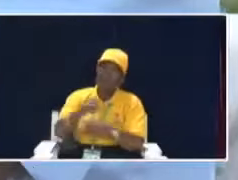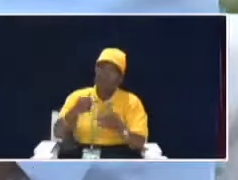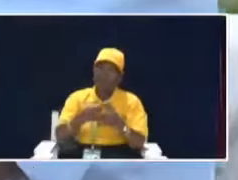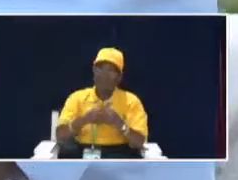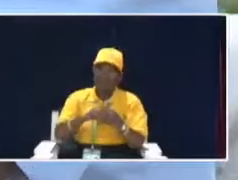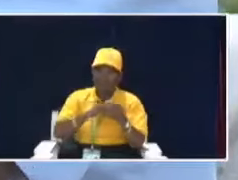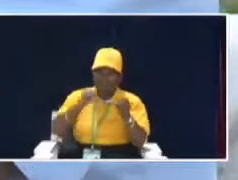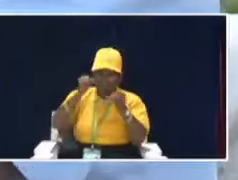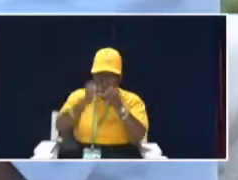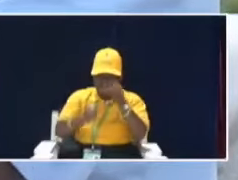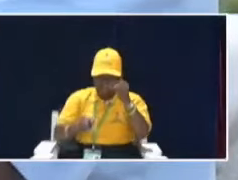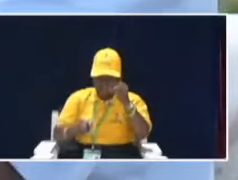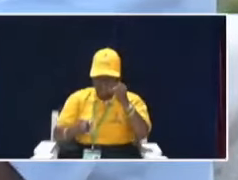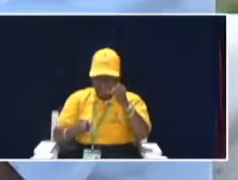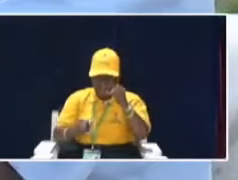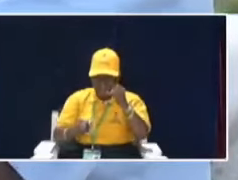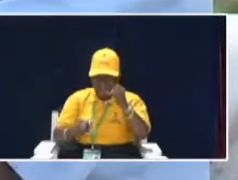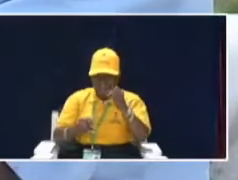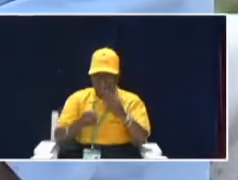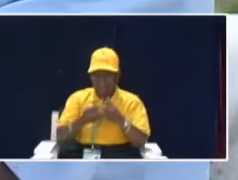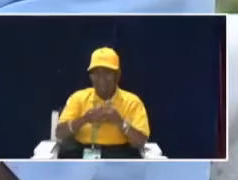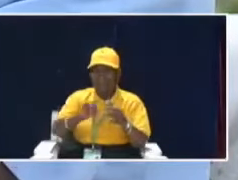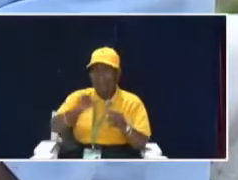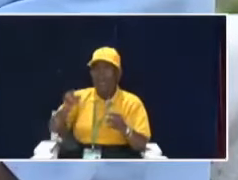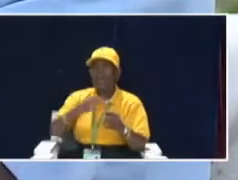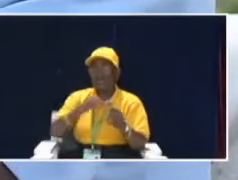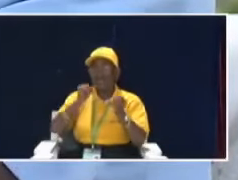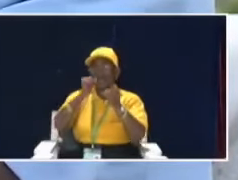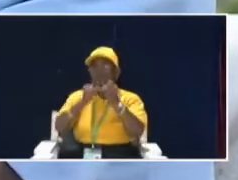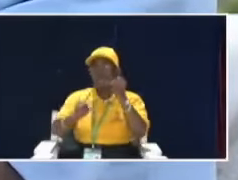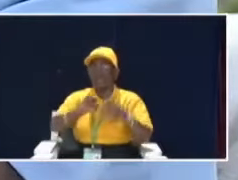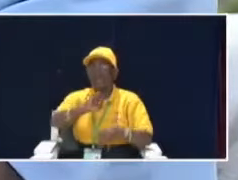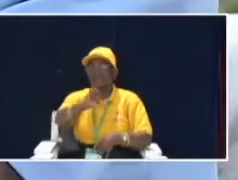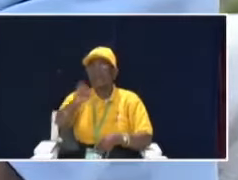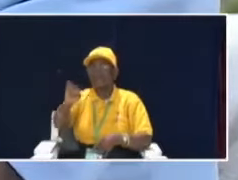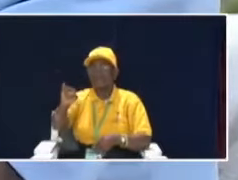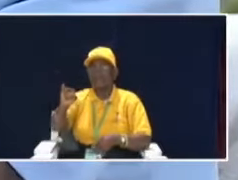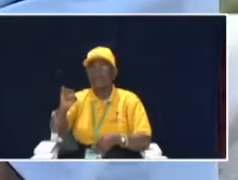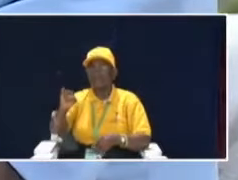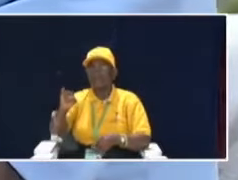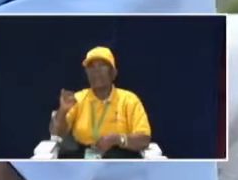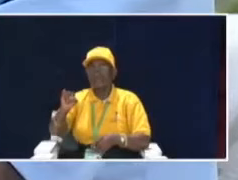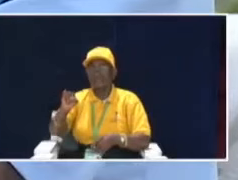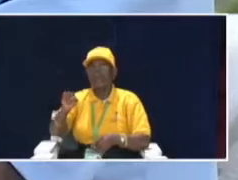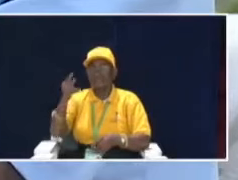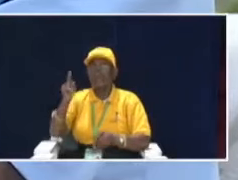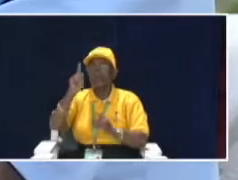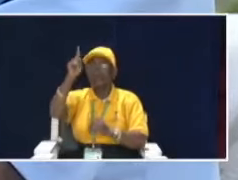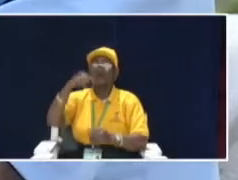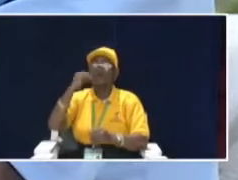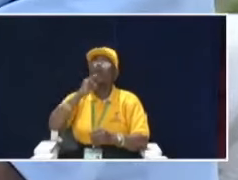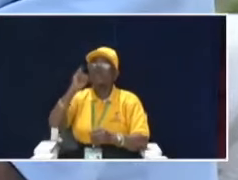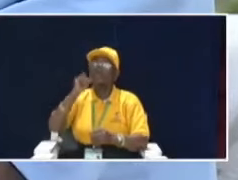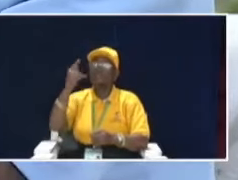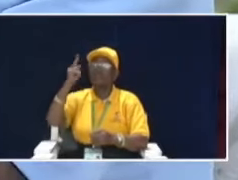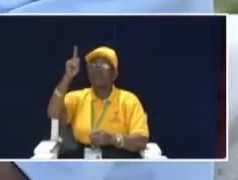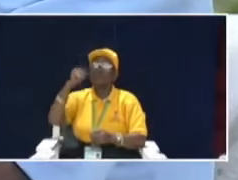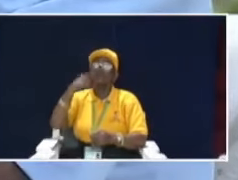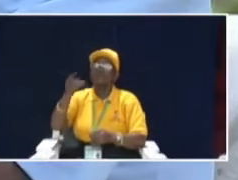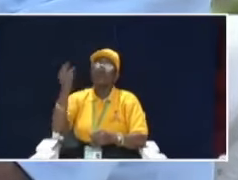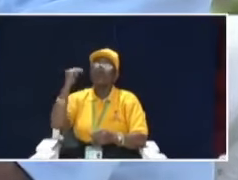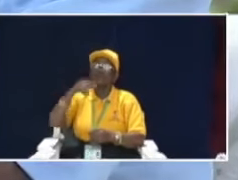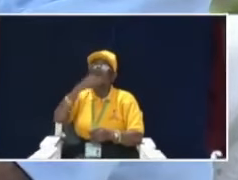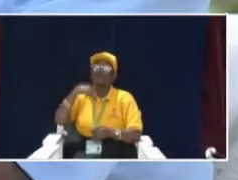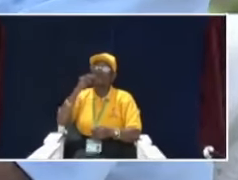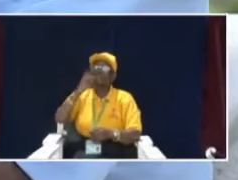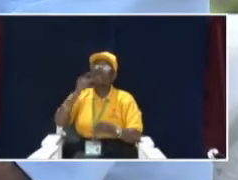Omega, the beginning and the ending, the one who is, the one who was, the one